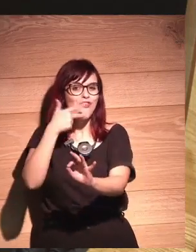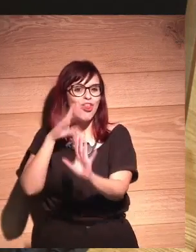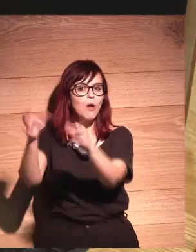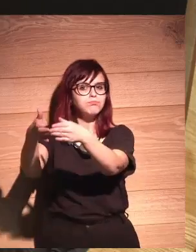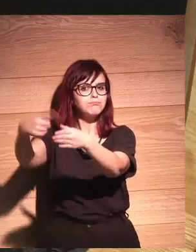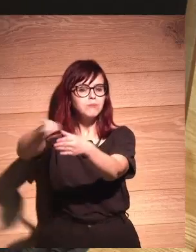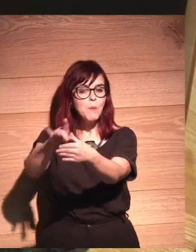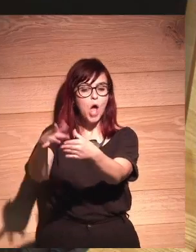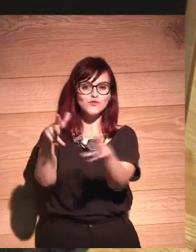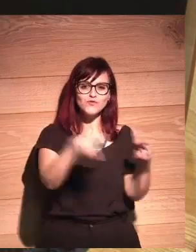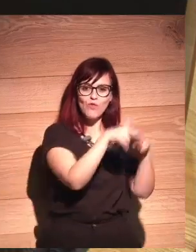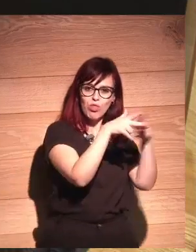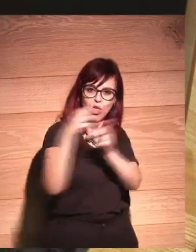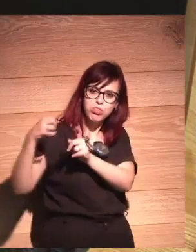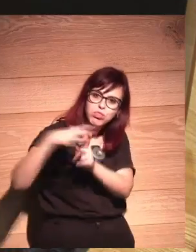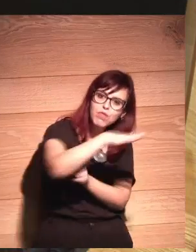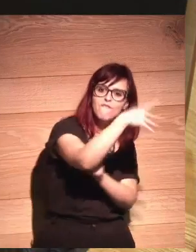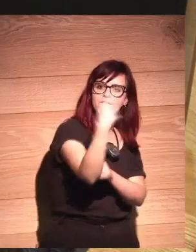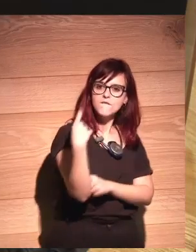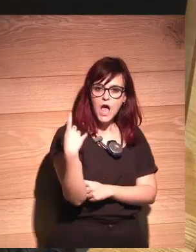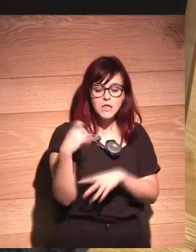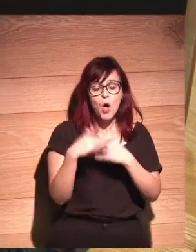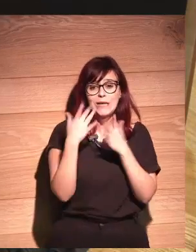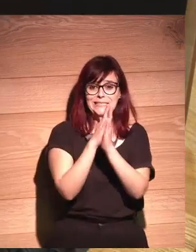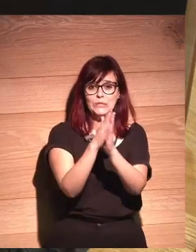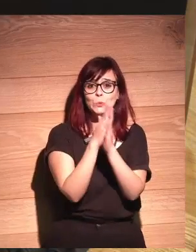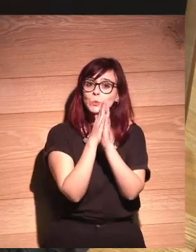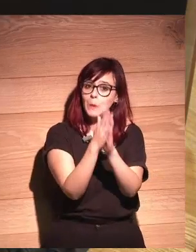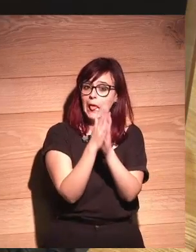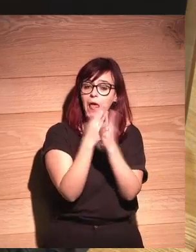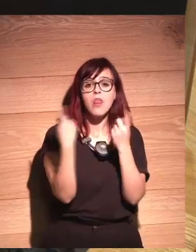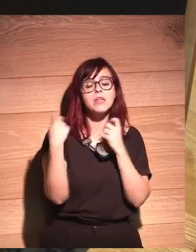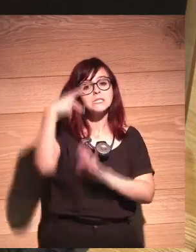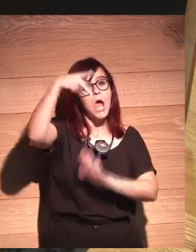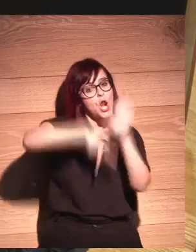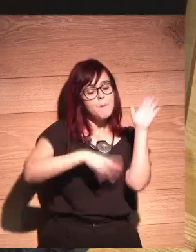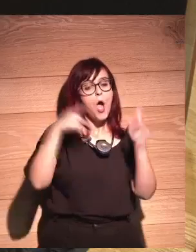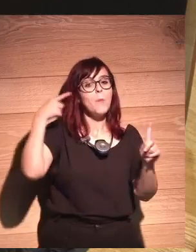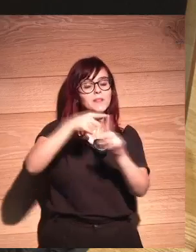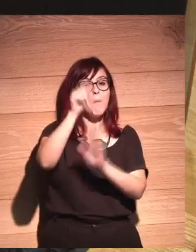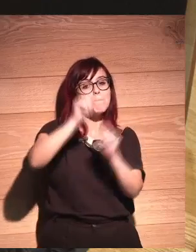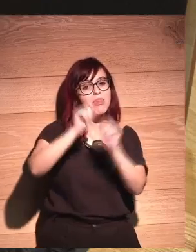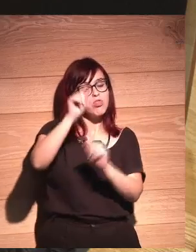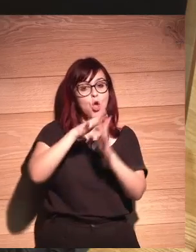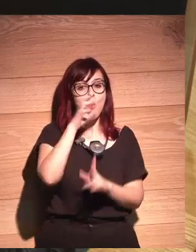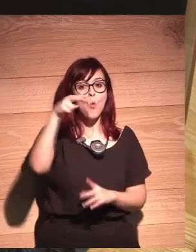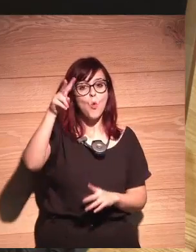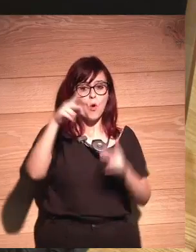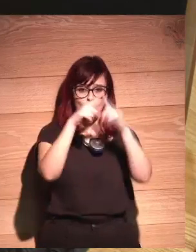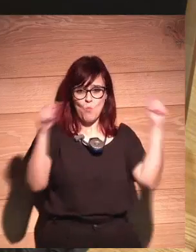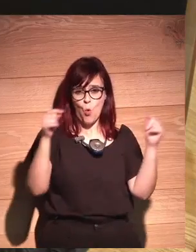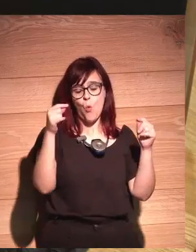experts in SDGs, but I think it is very important to educate regarding SDH. And